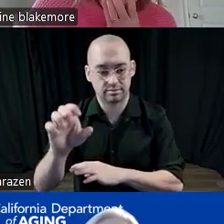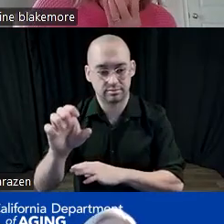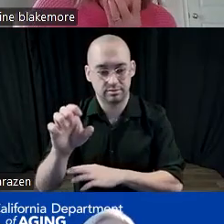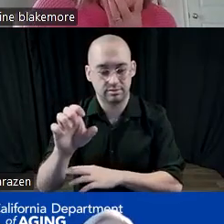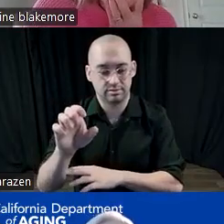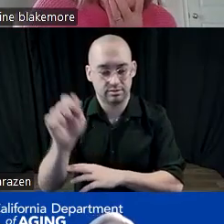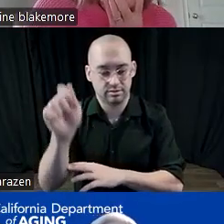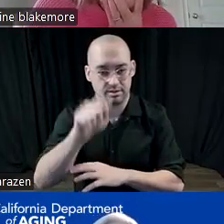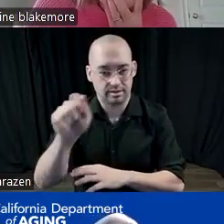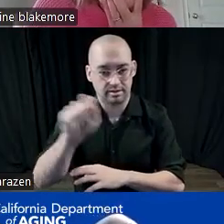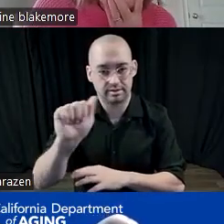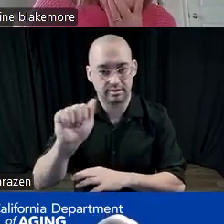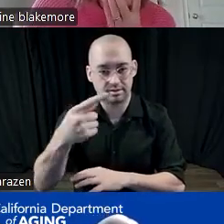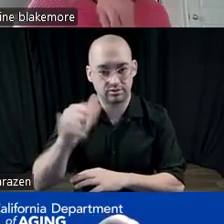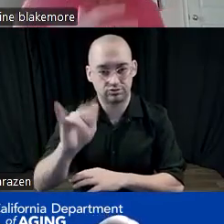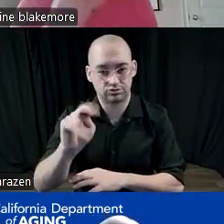ENGAGE